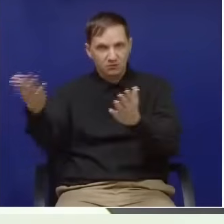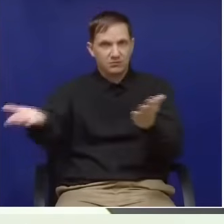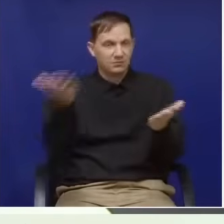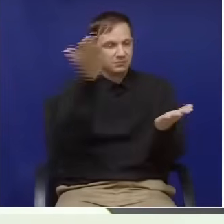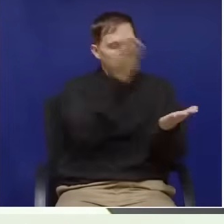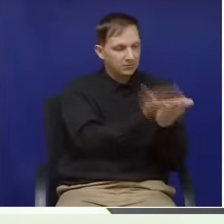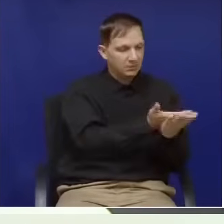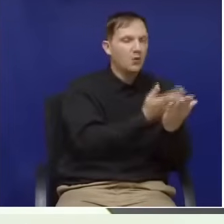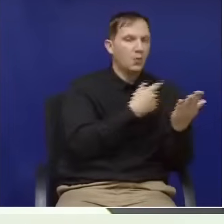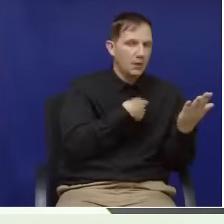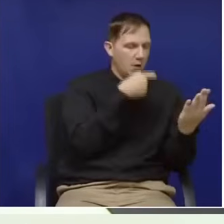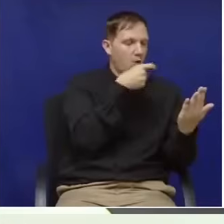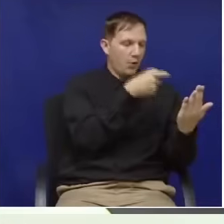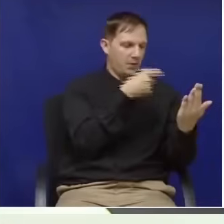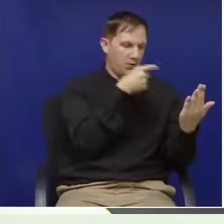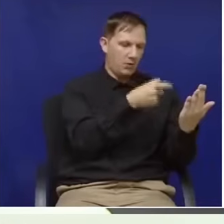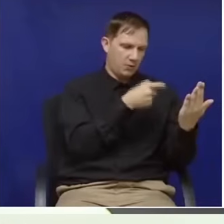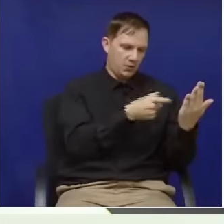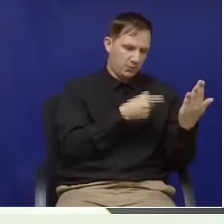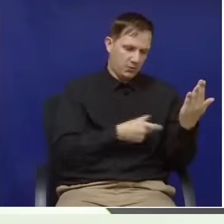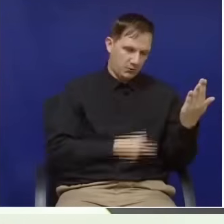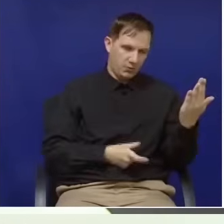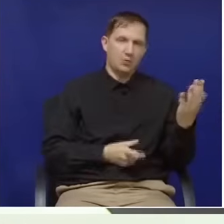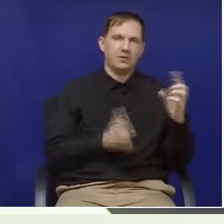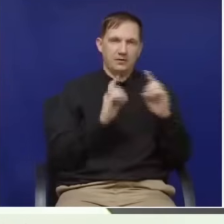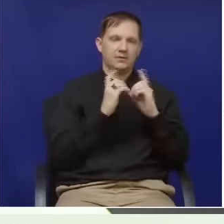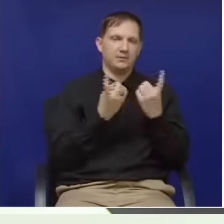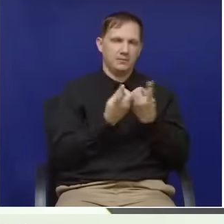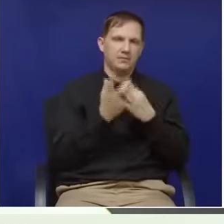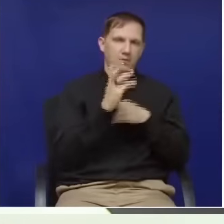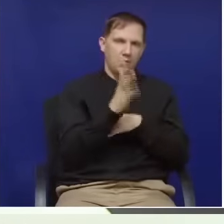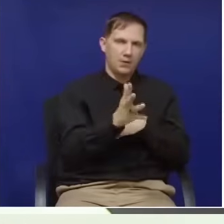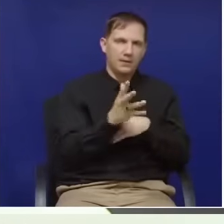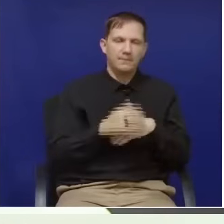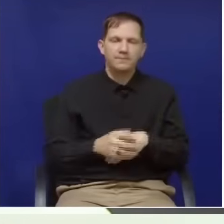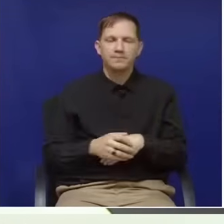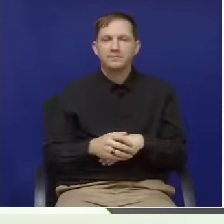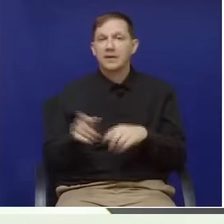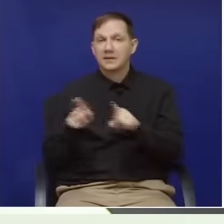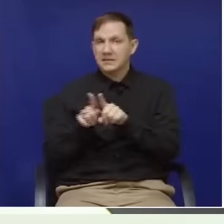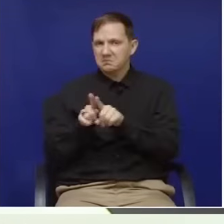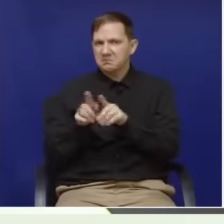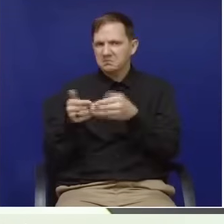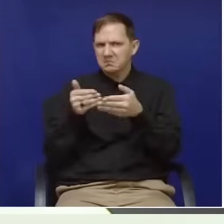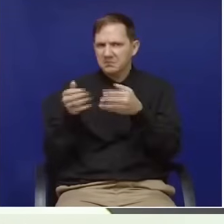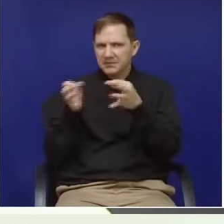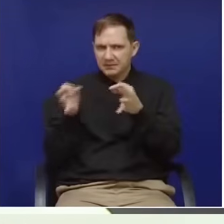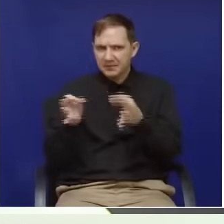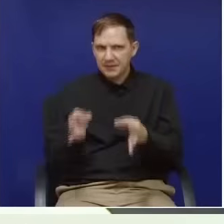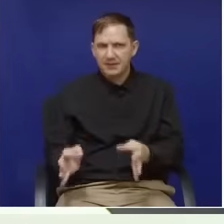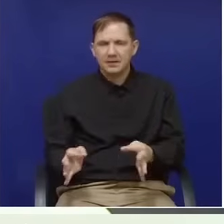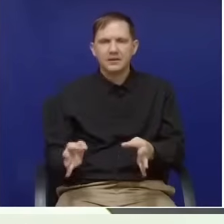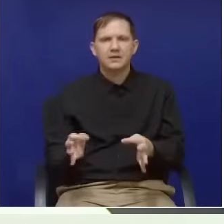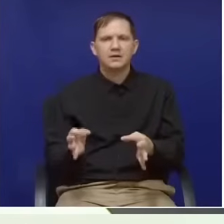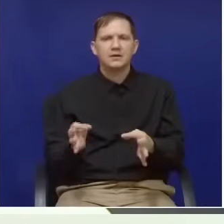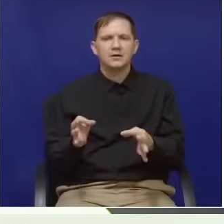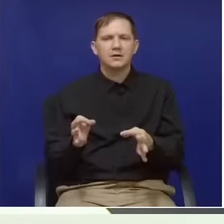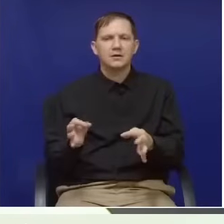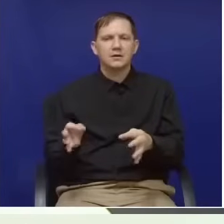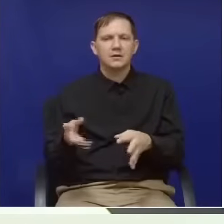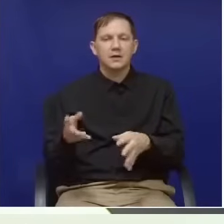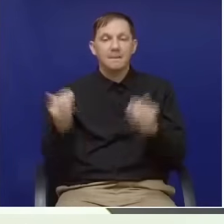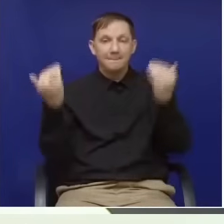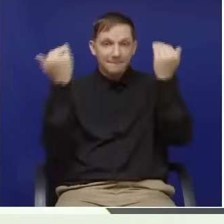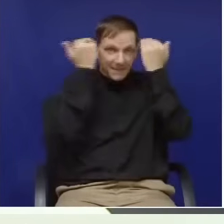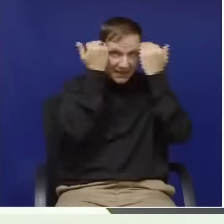comments, we'll definitely do as department. I do think, as I say, we support the issues raised by